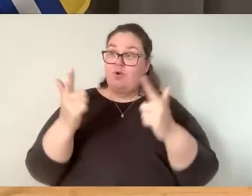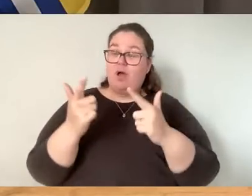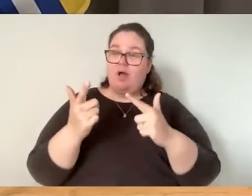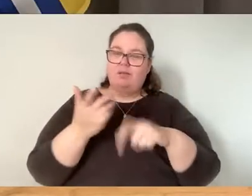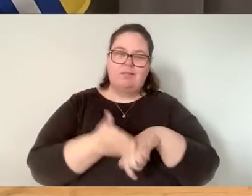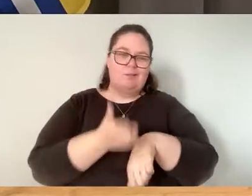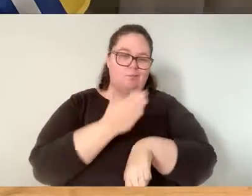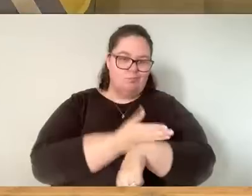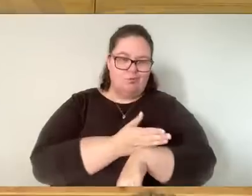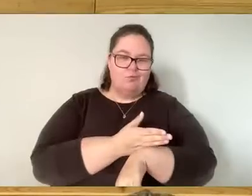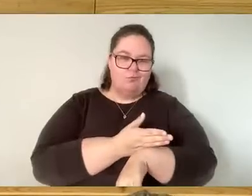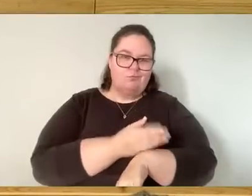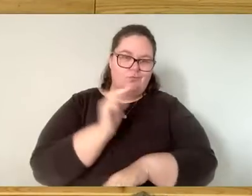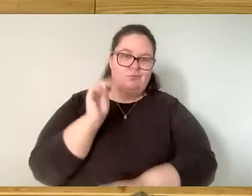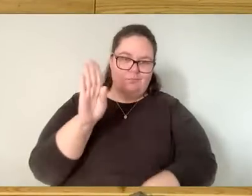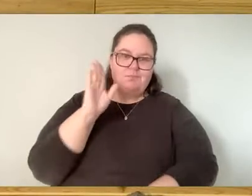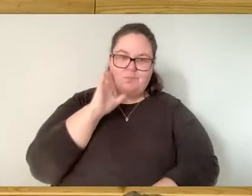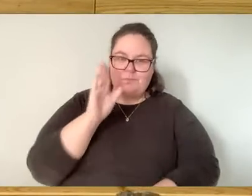beaucoup.